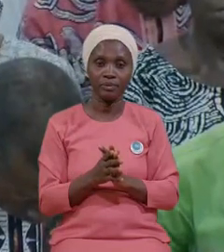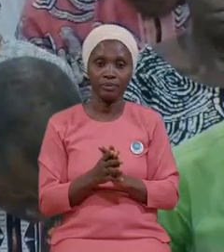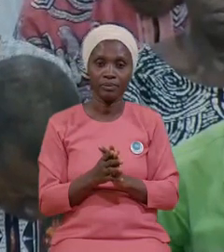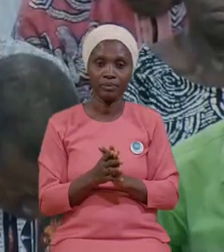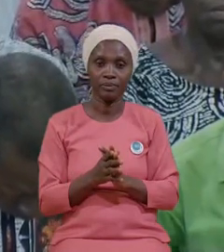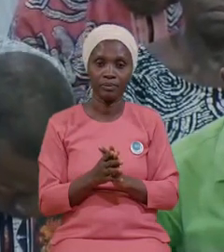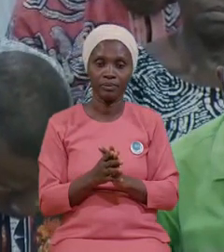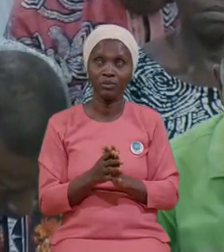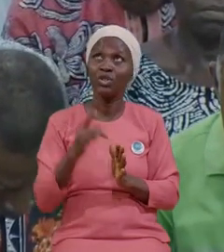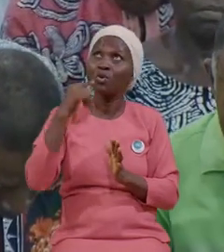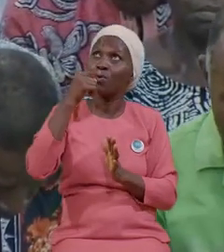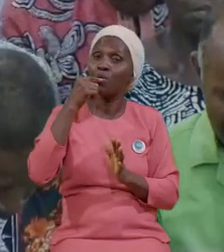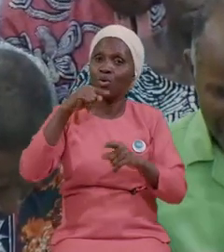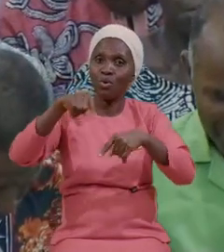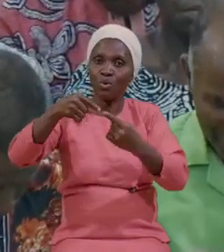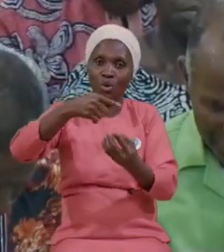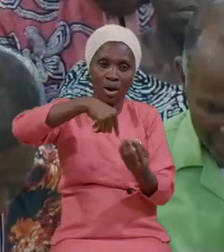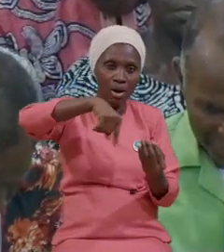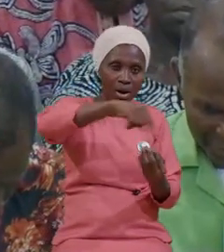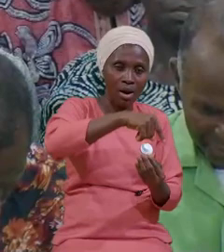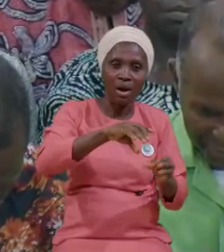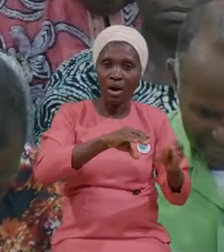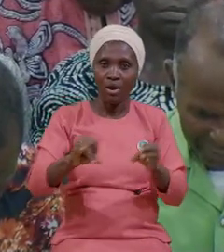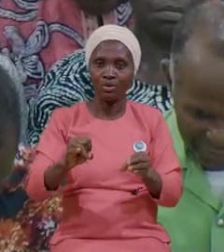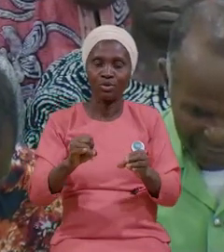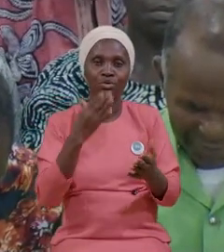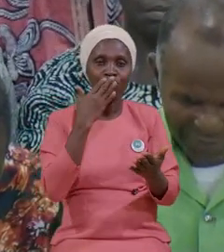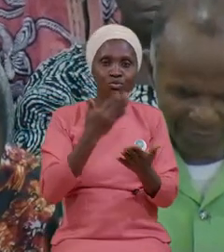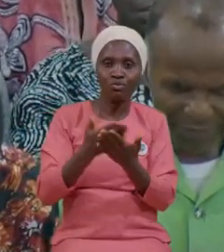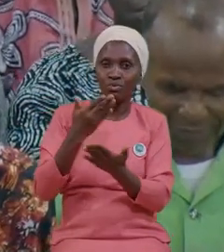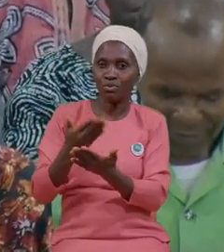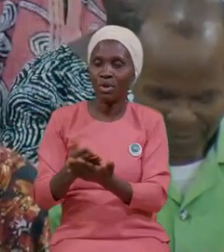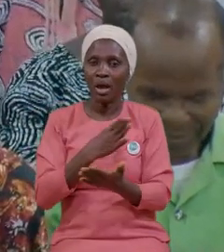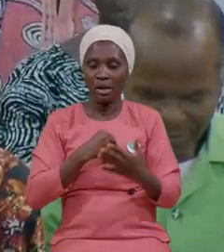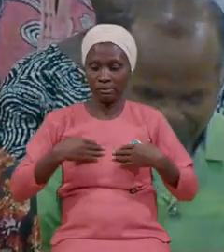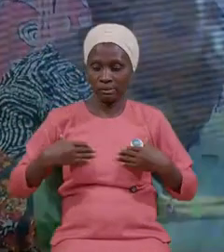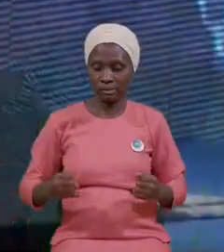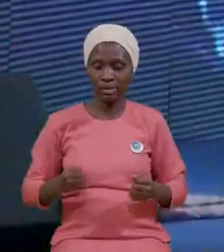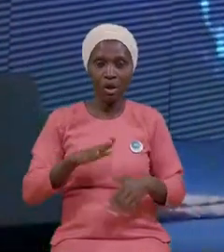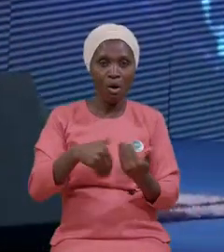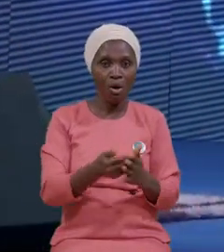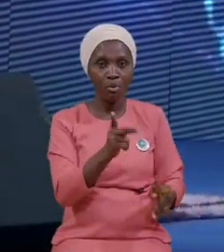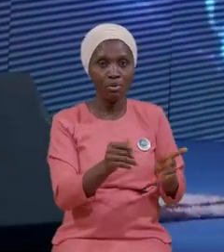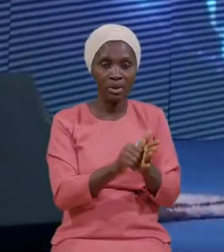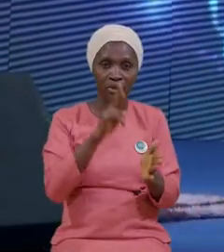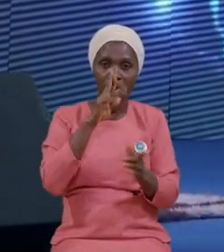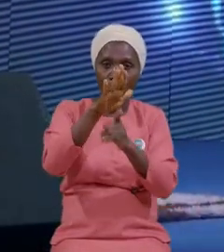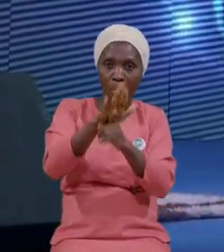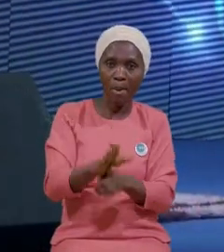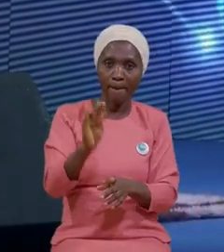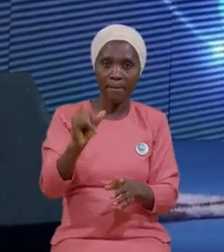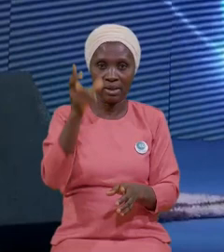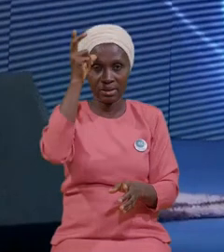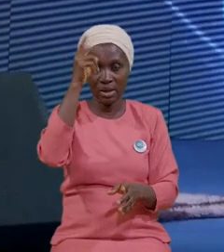Who went about doing good and healing all that were oppressed of the devil, for God was with